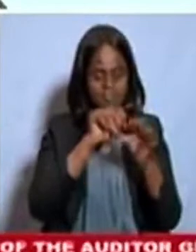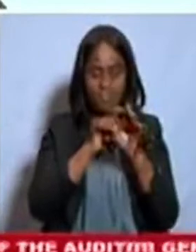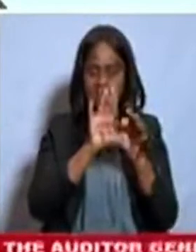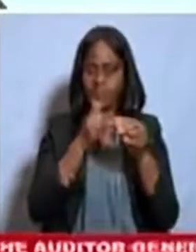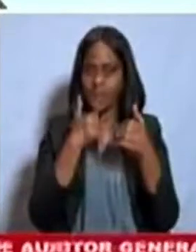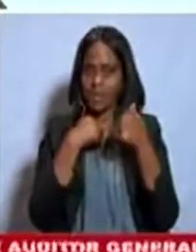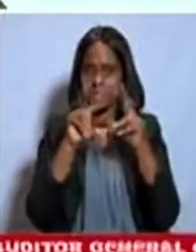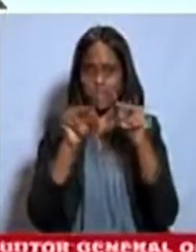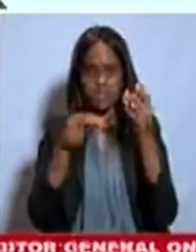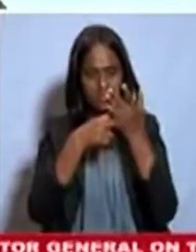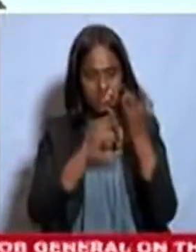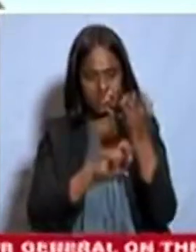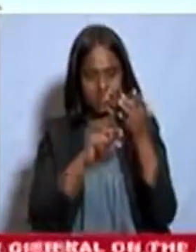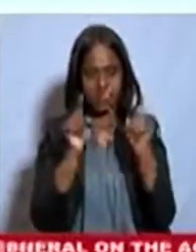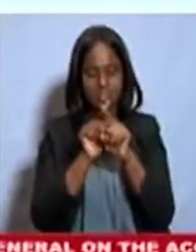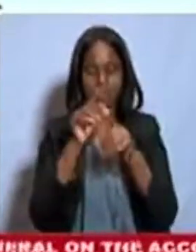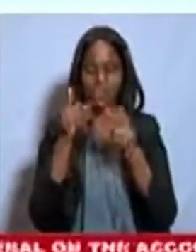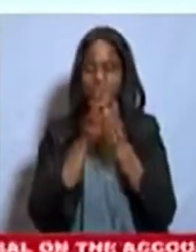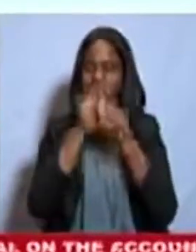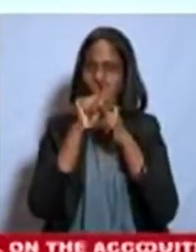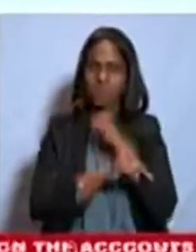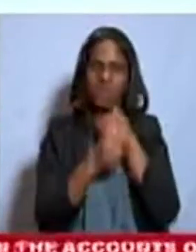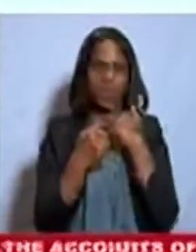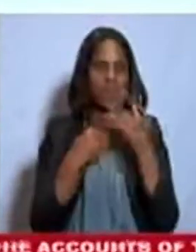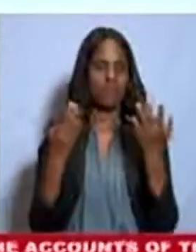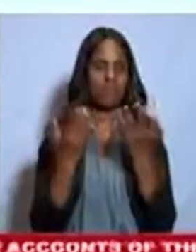no receipt and disposal details.